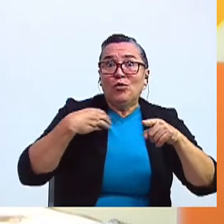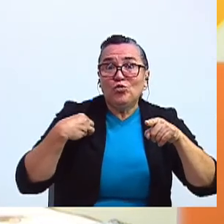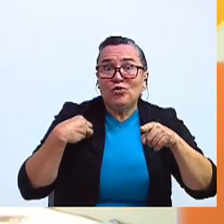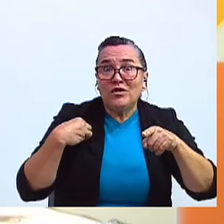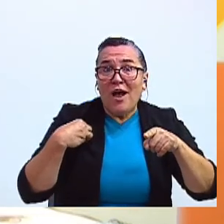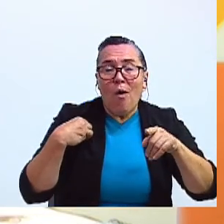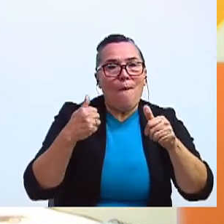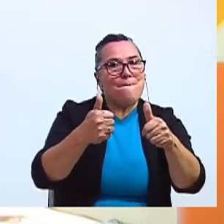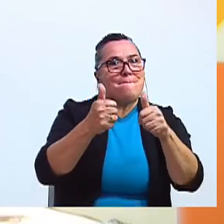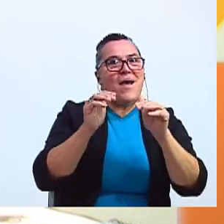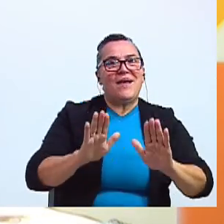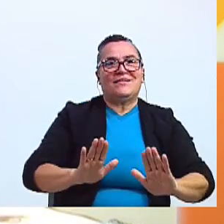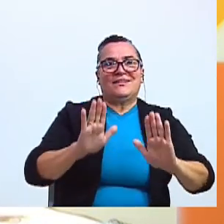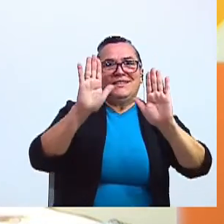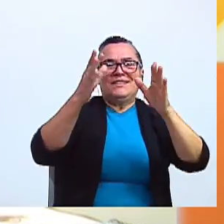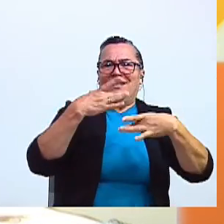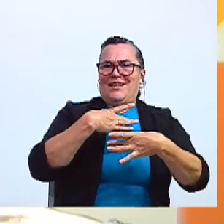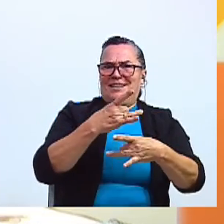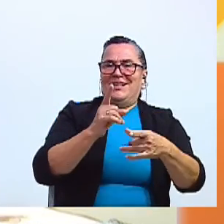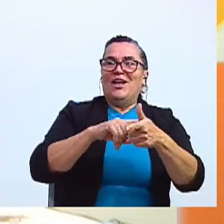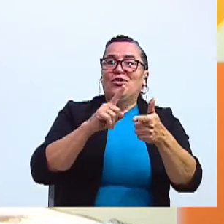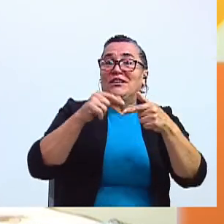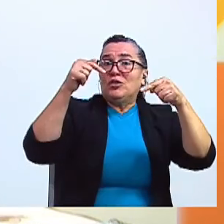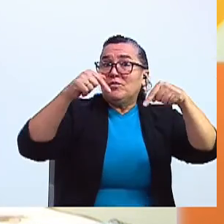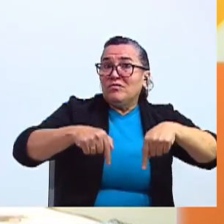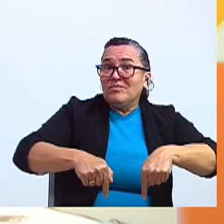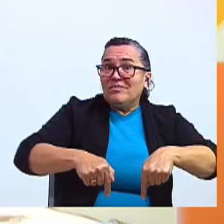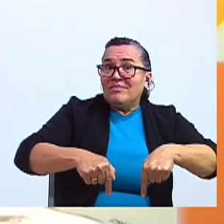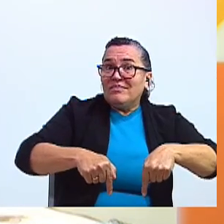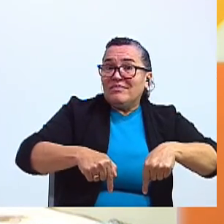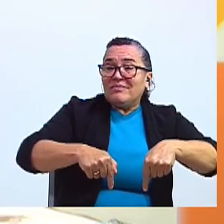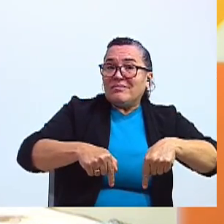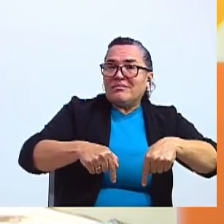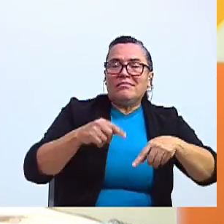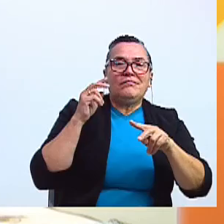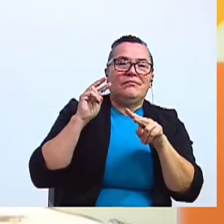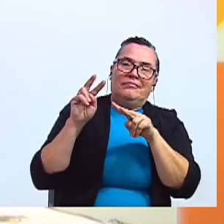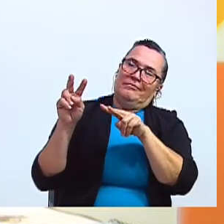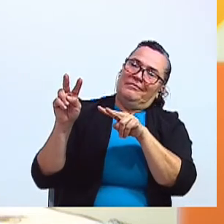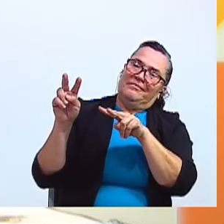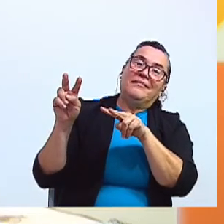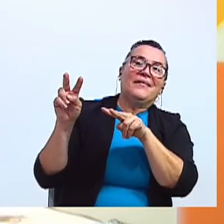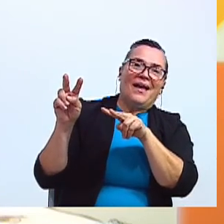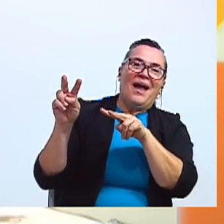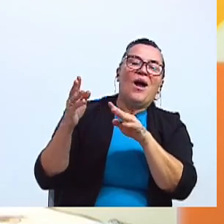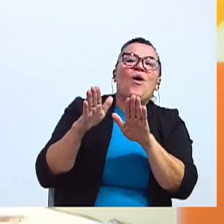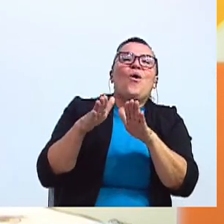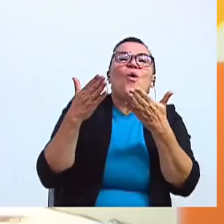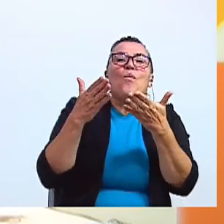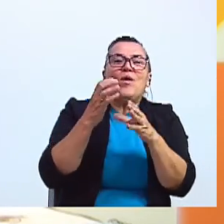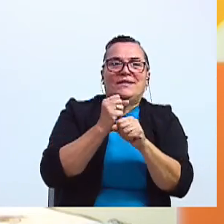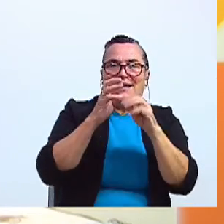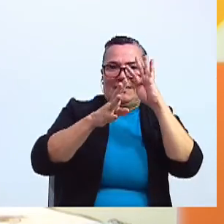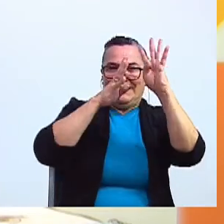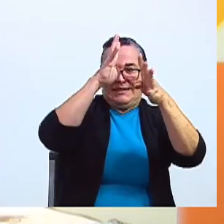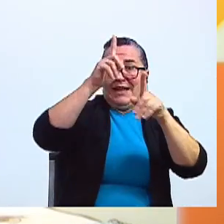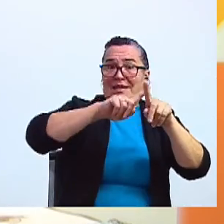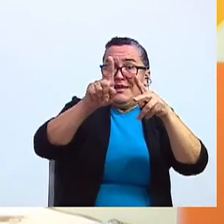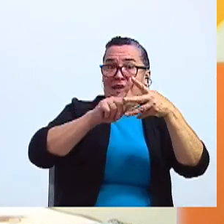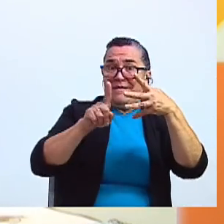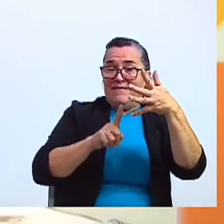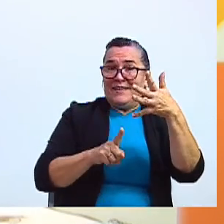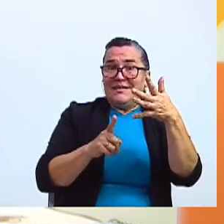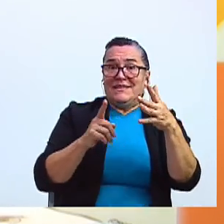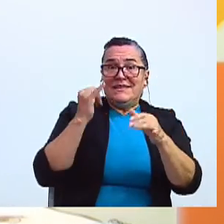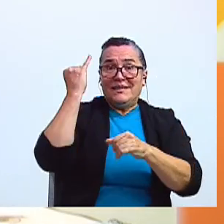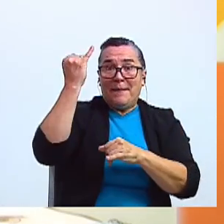guys? Very nice and interesting. So today we saw how to do or to create 2 different inventions,